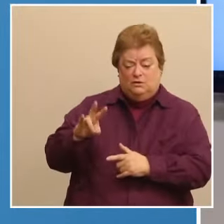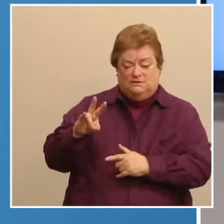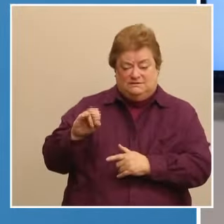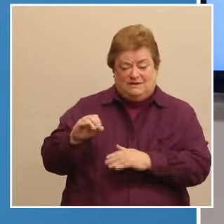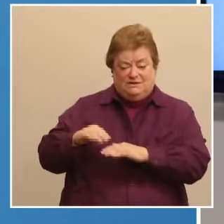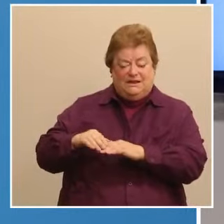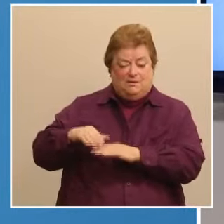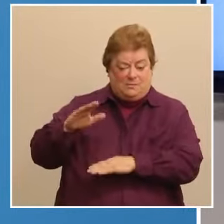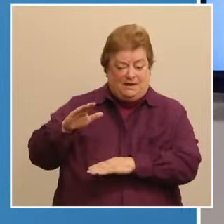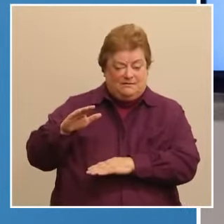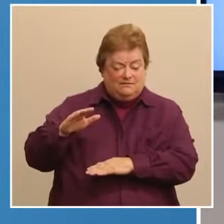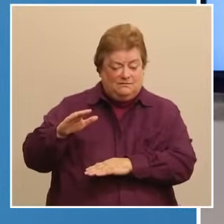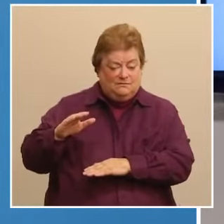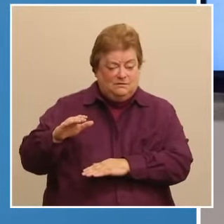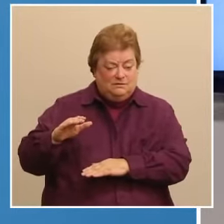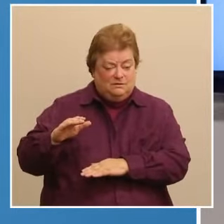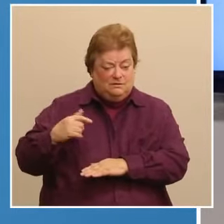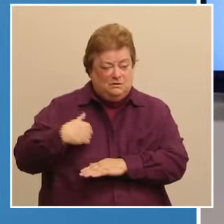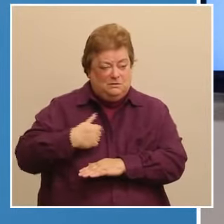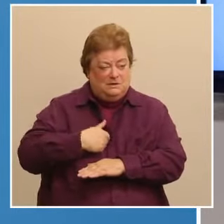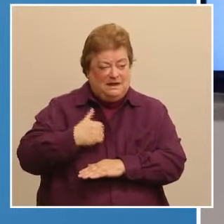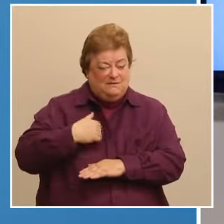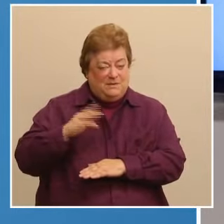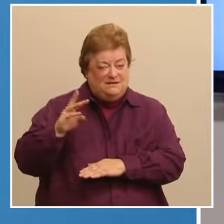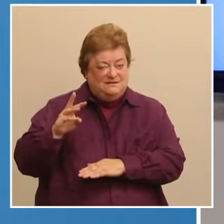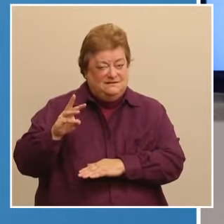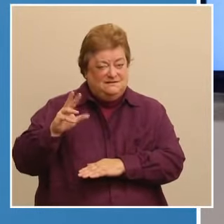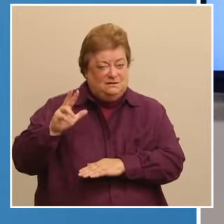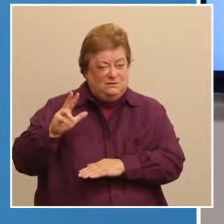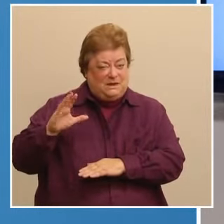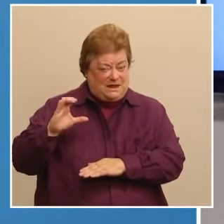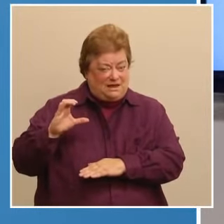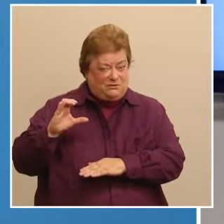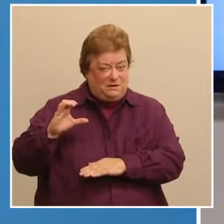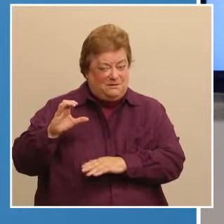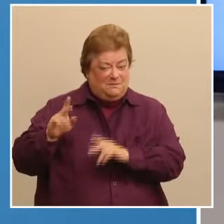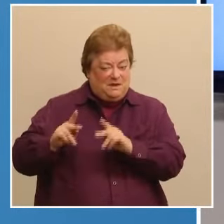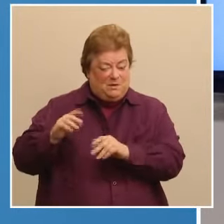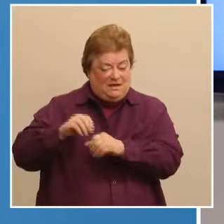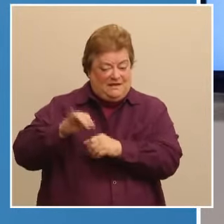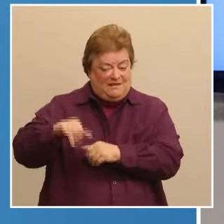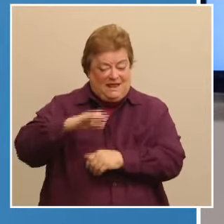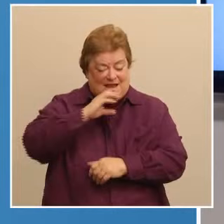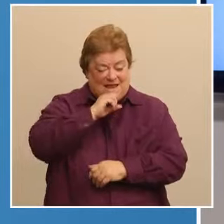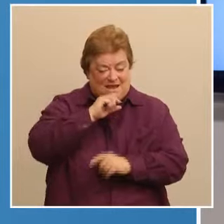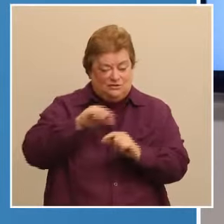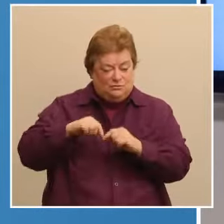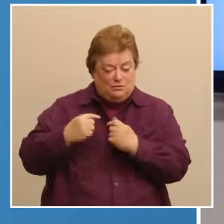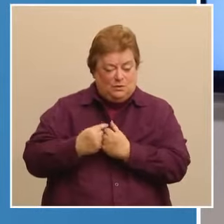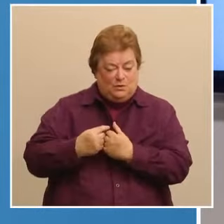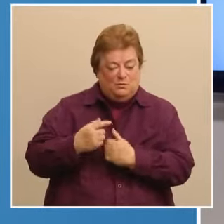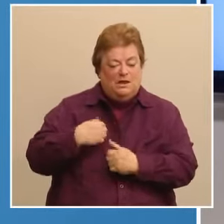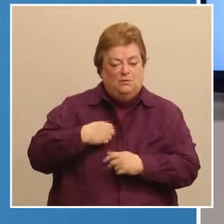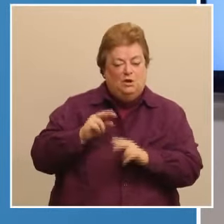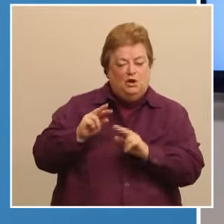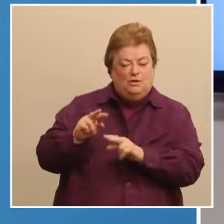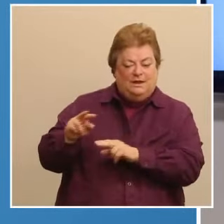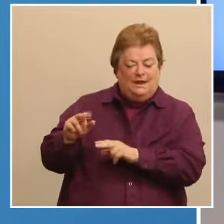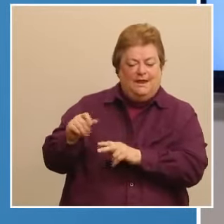above. And we have about 6,300 individuals in that age group. And we're looking at some of the